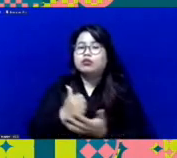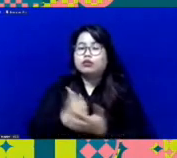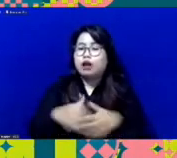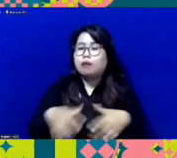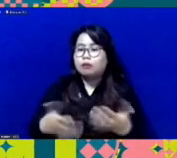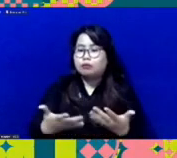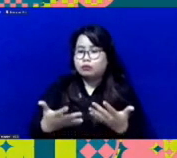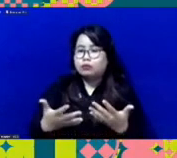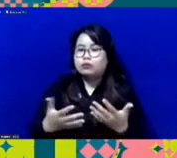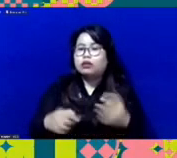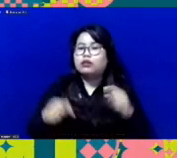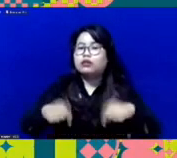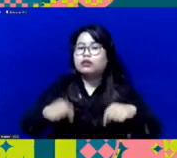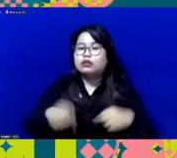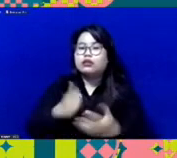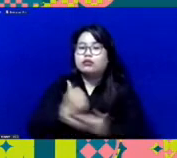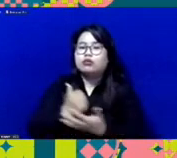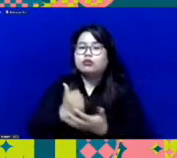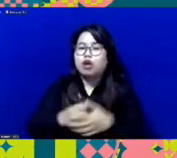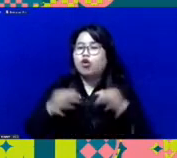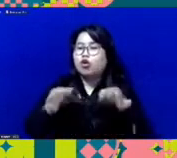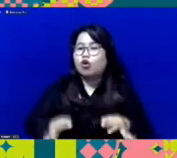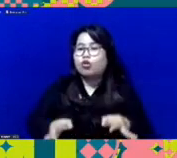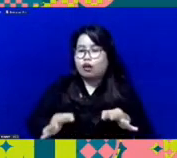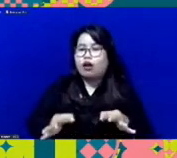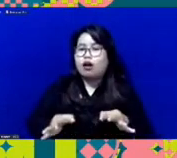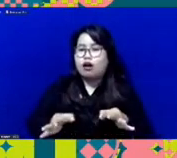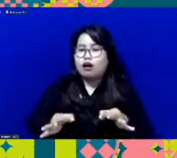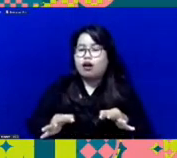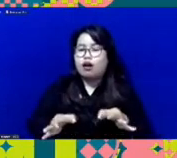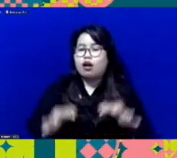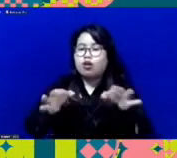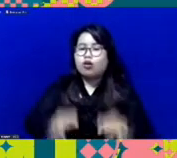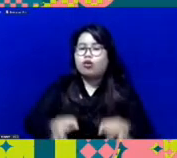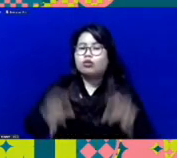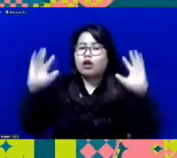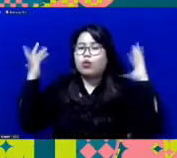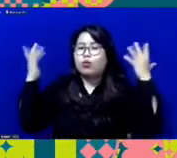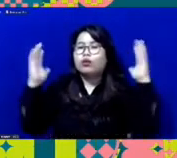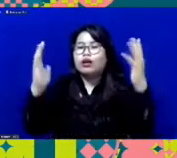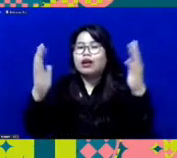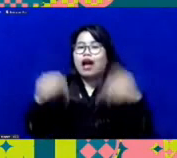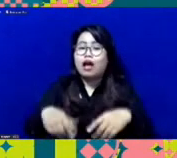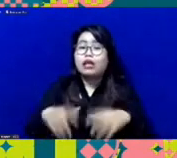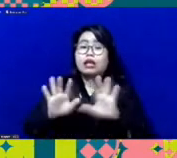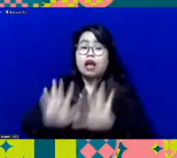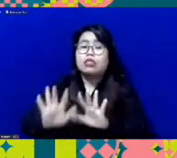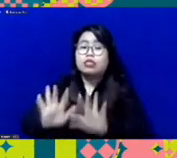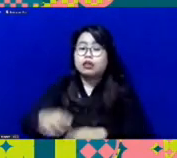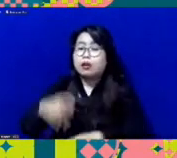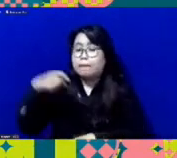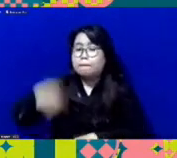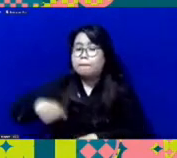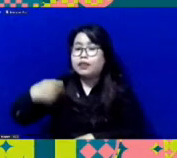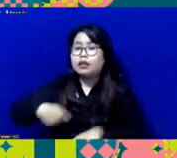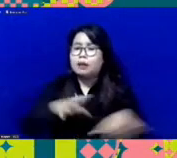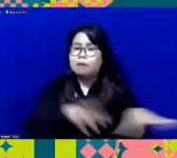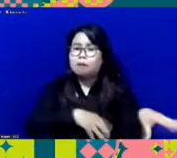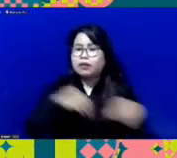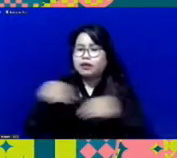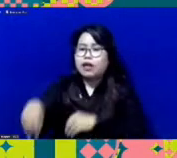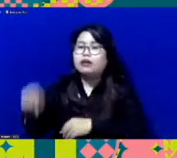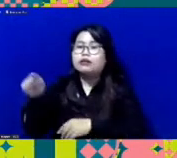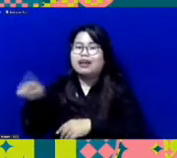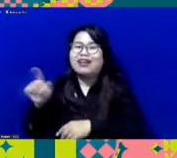Jungle city. So you are going to move there and all ministers from around... Theoretically, yes. Theoretically. Why theoretically? Because it's just